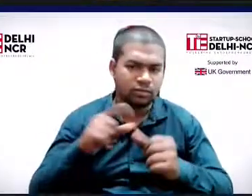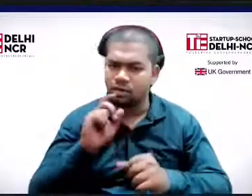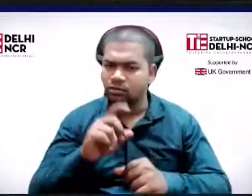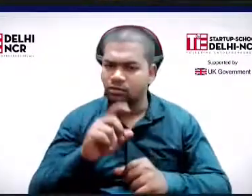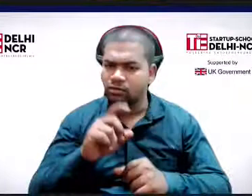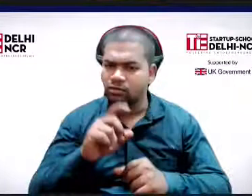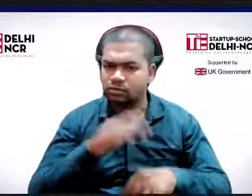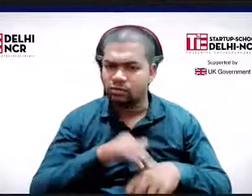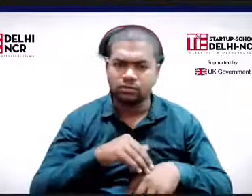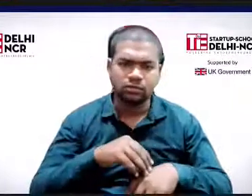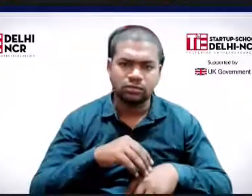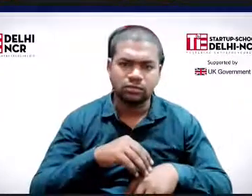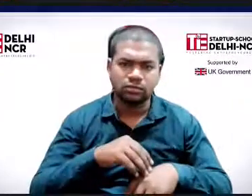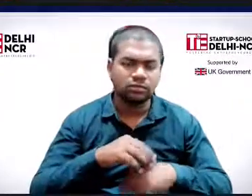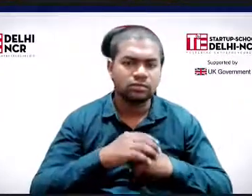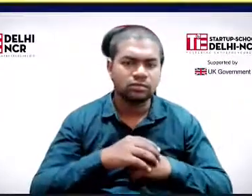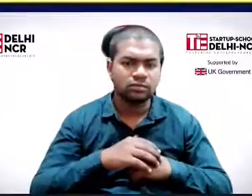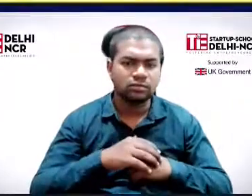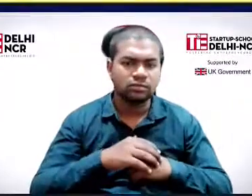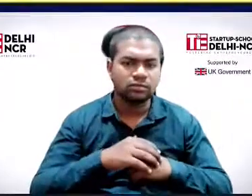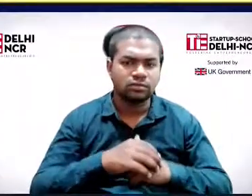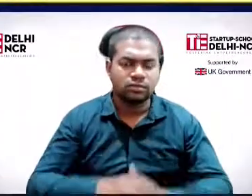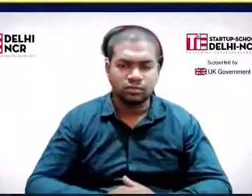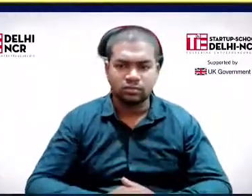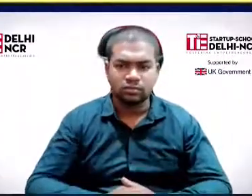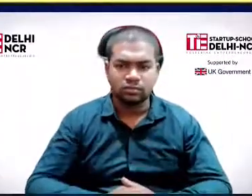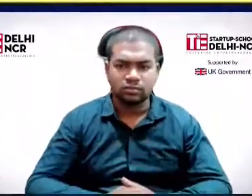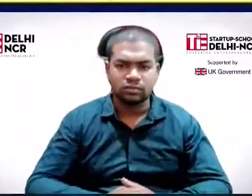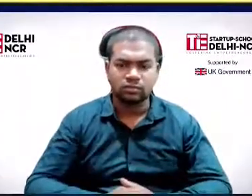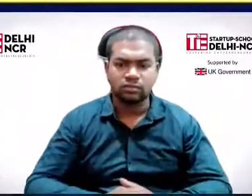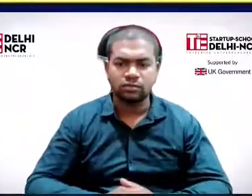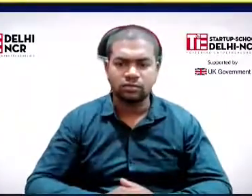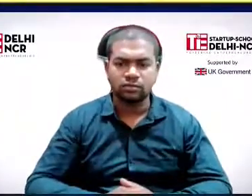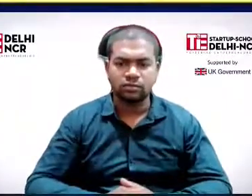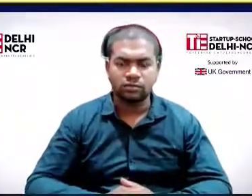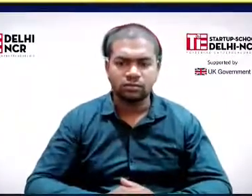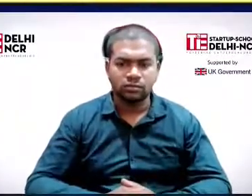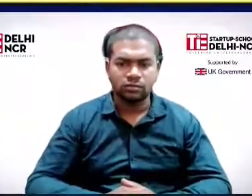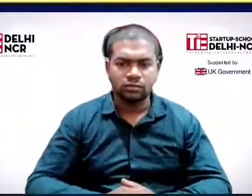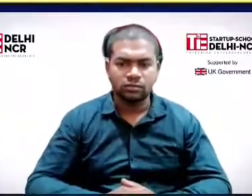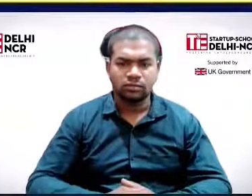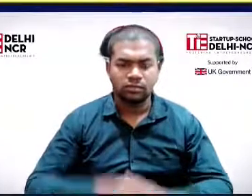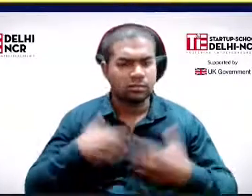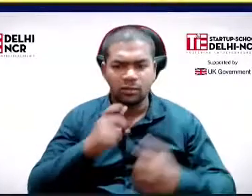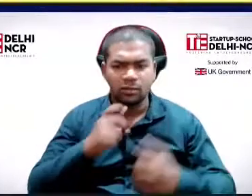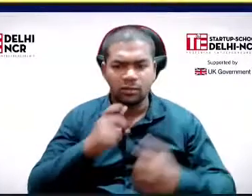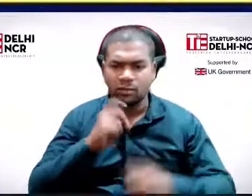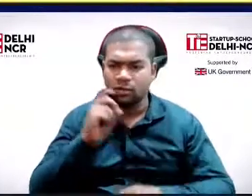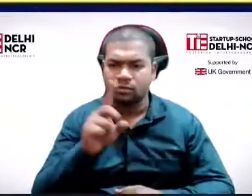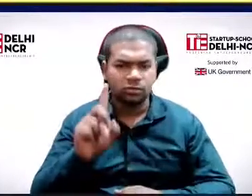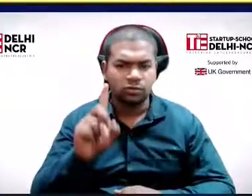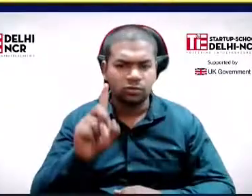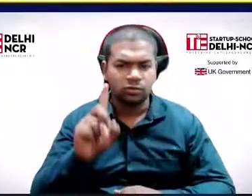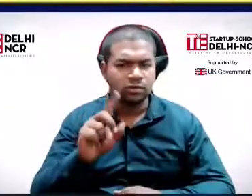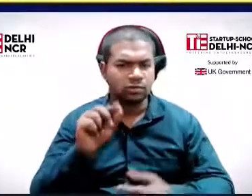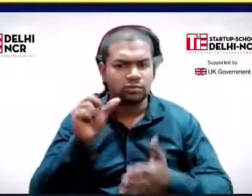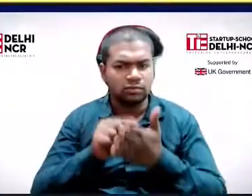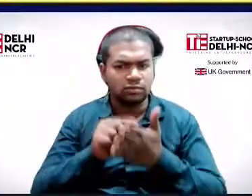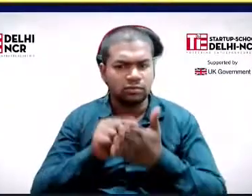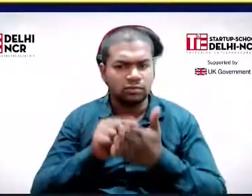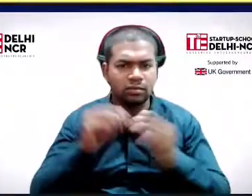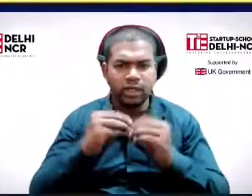the audience and see if it works? Yeah, I want to ask everyone to just write down one word when they think of